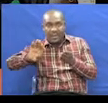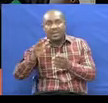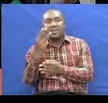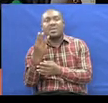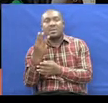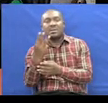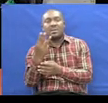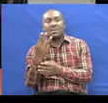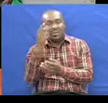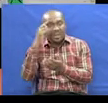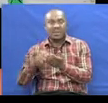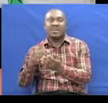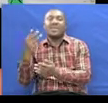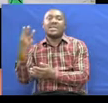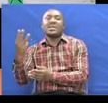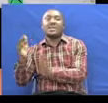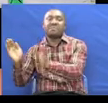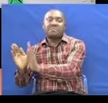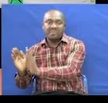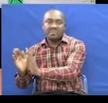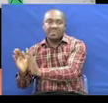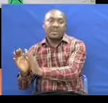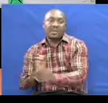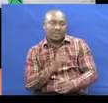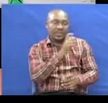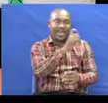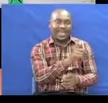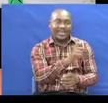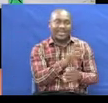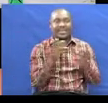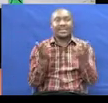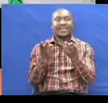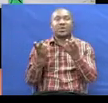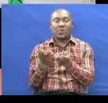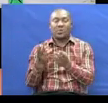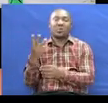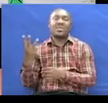because x has already isolated.